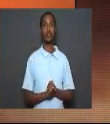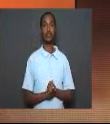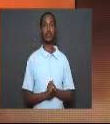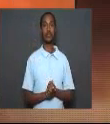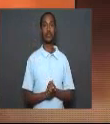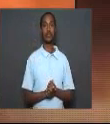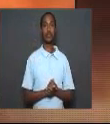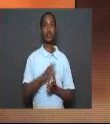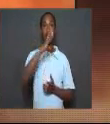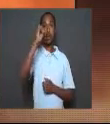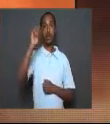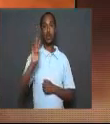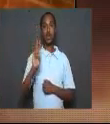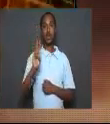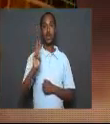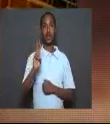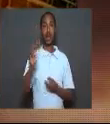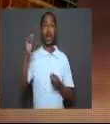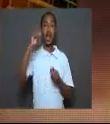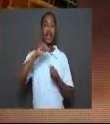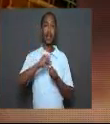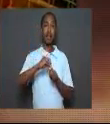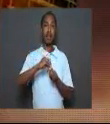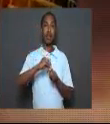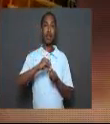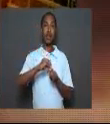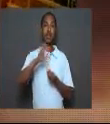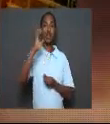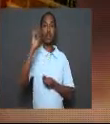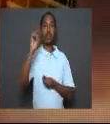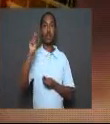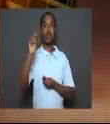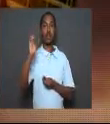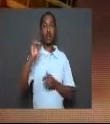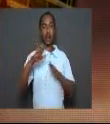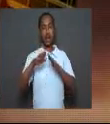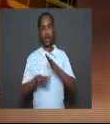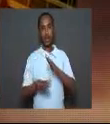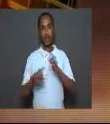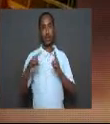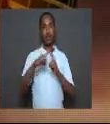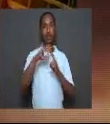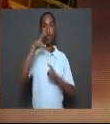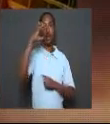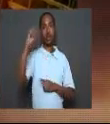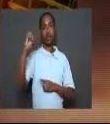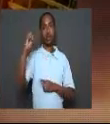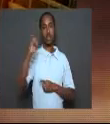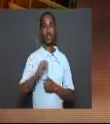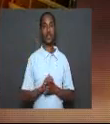As the carbon dioxide rises up, the coke reduces it to carbon